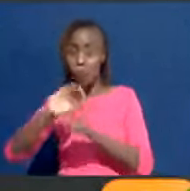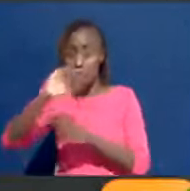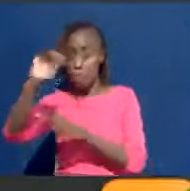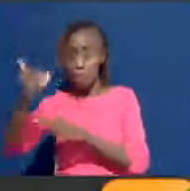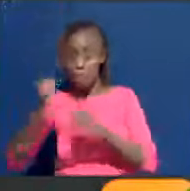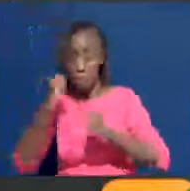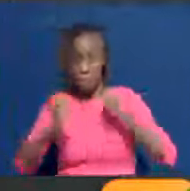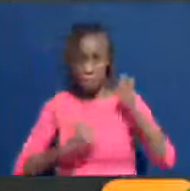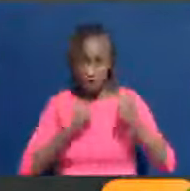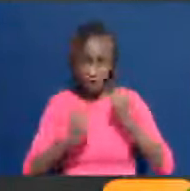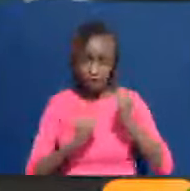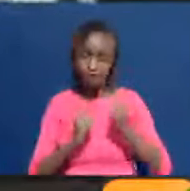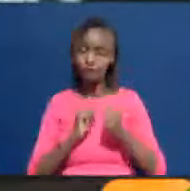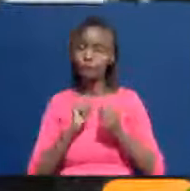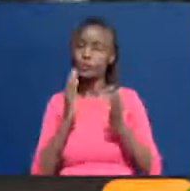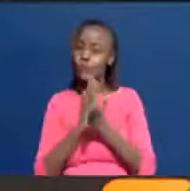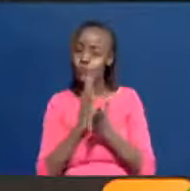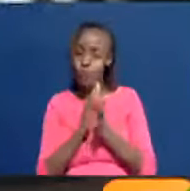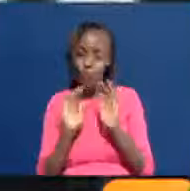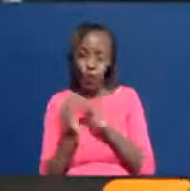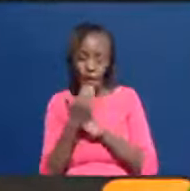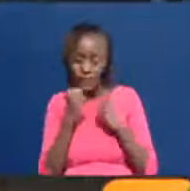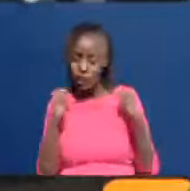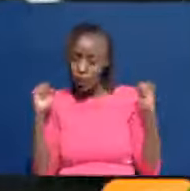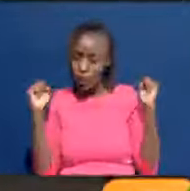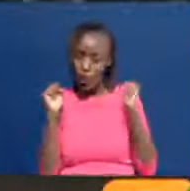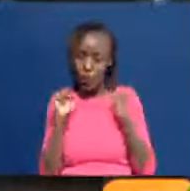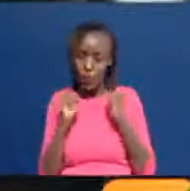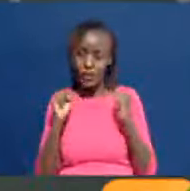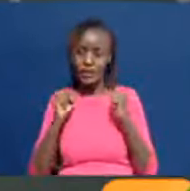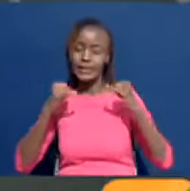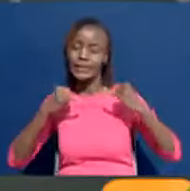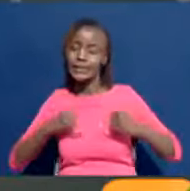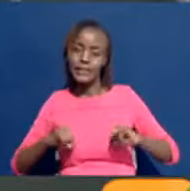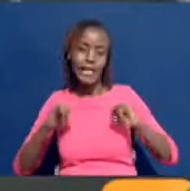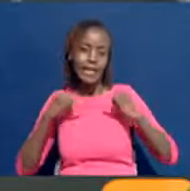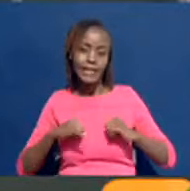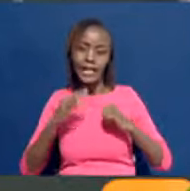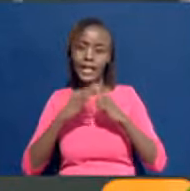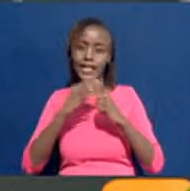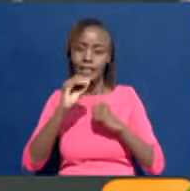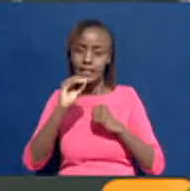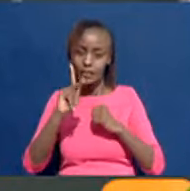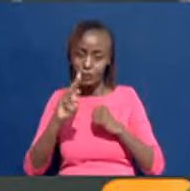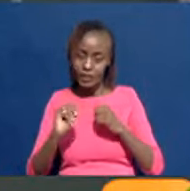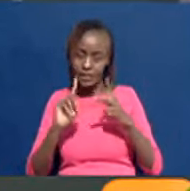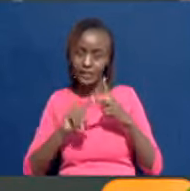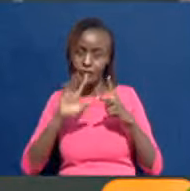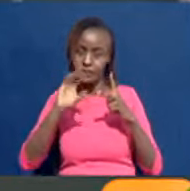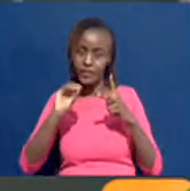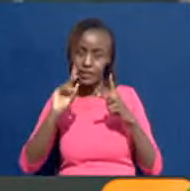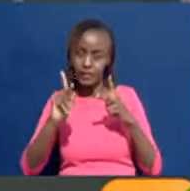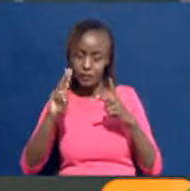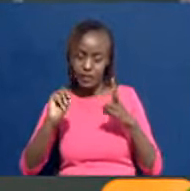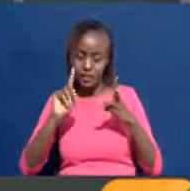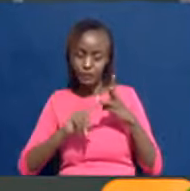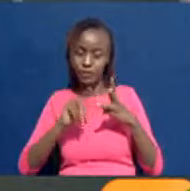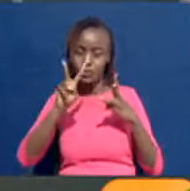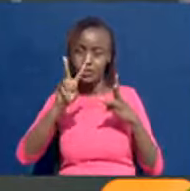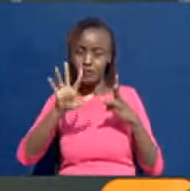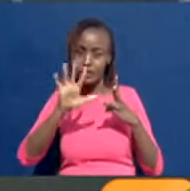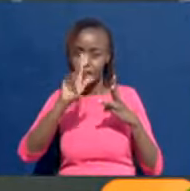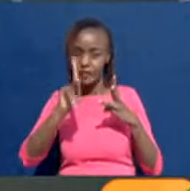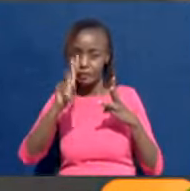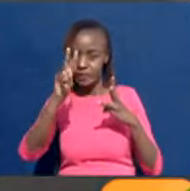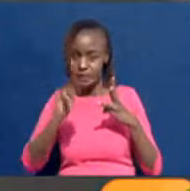bracing the morning cold and pushing themselves to the limit in the 80-kilometer, 50-kilometer and 25-kilometer